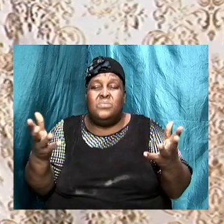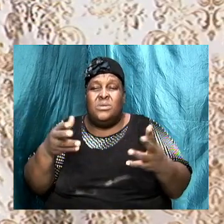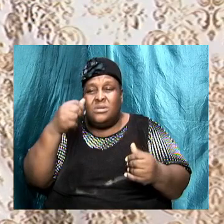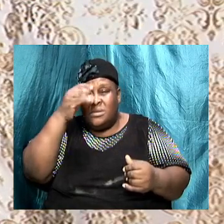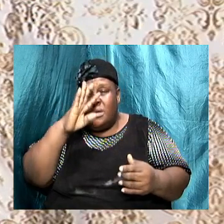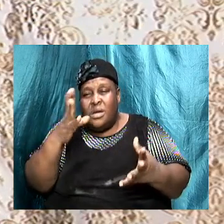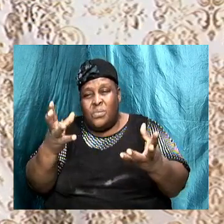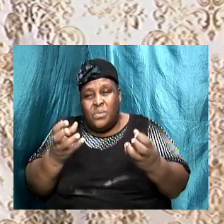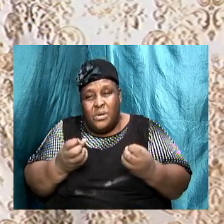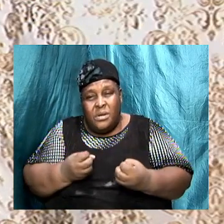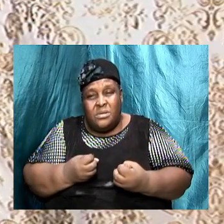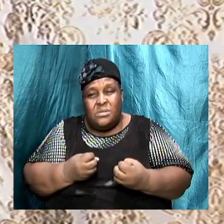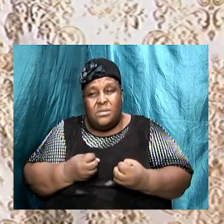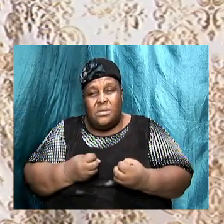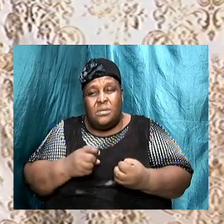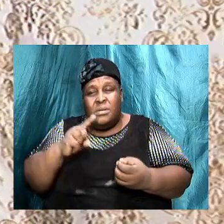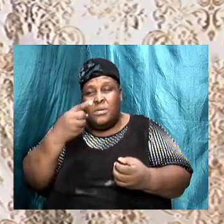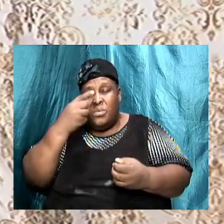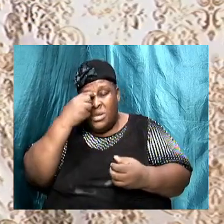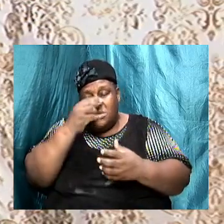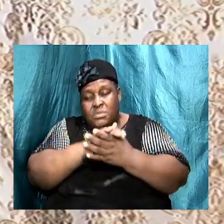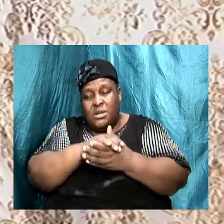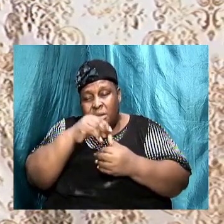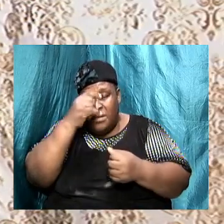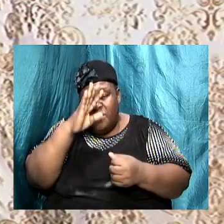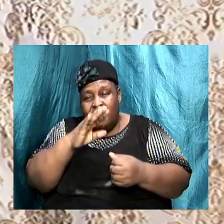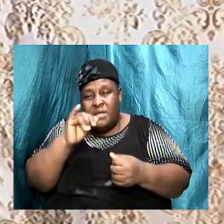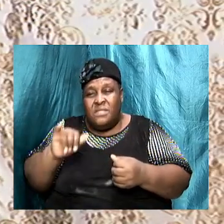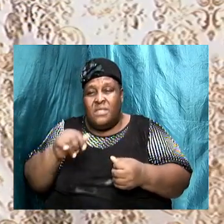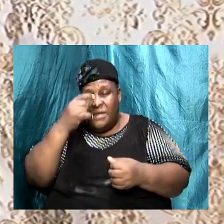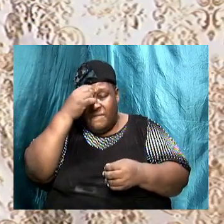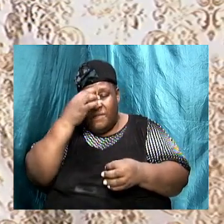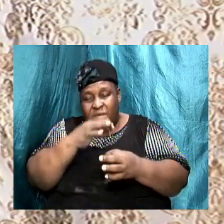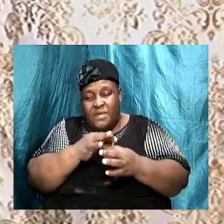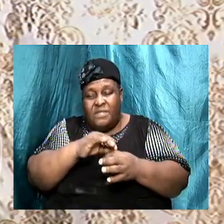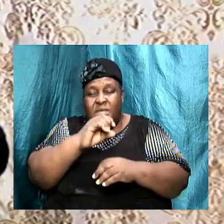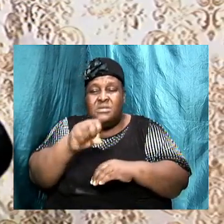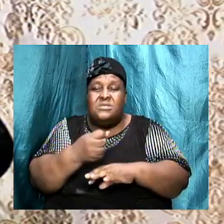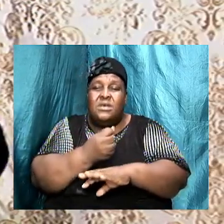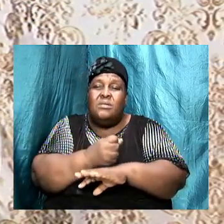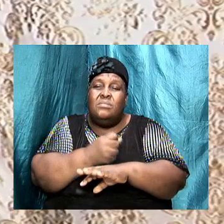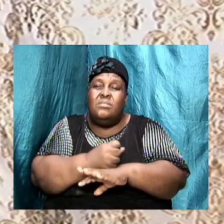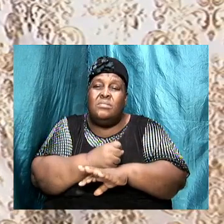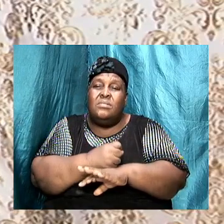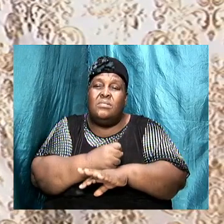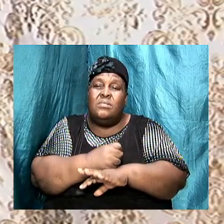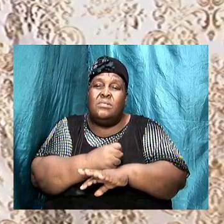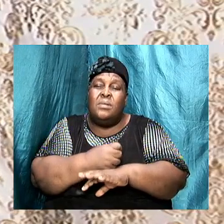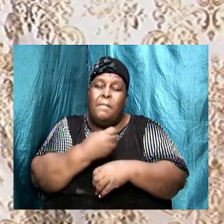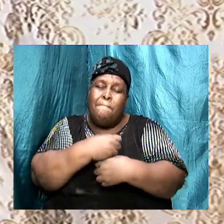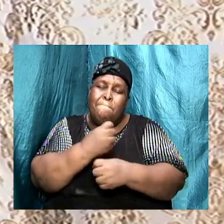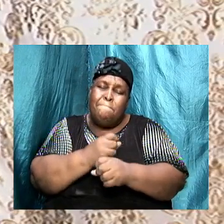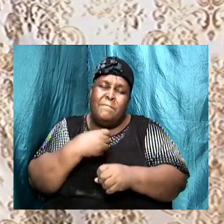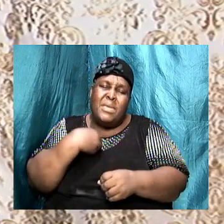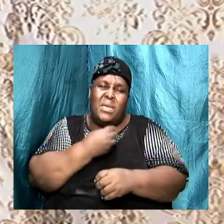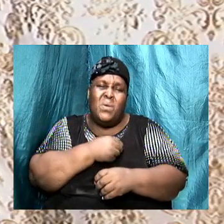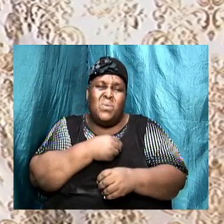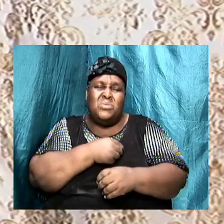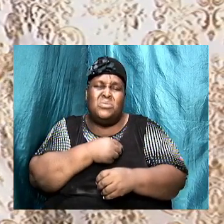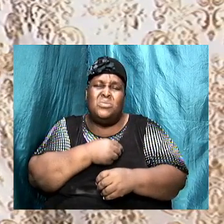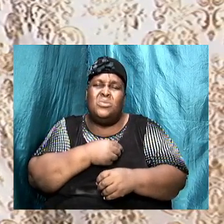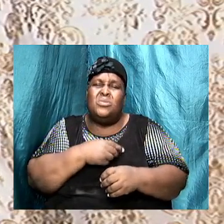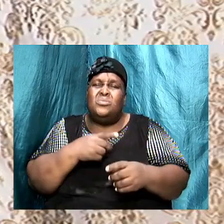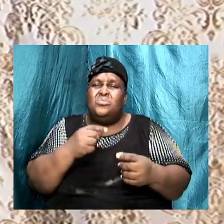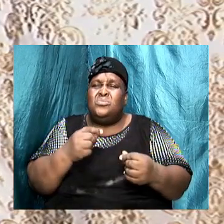requires. And once we believe God, once that faith in God is established, then it will prompt us to do